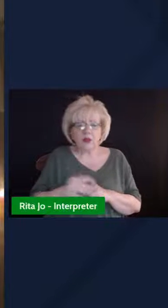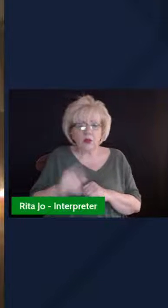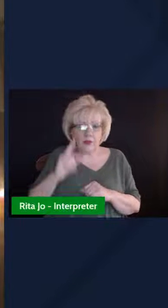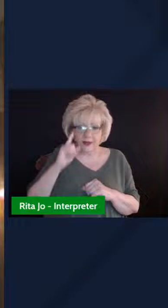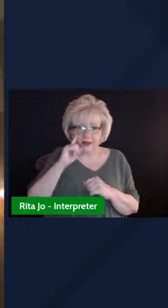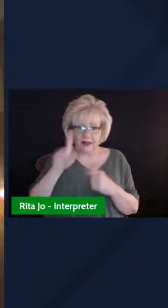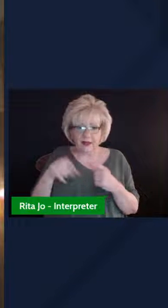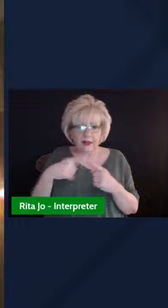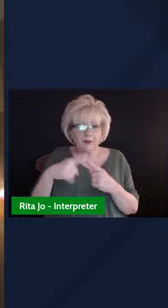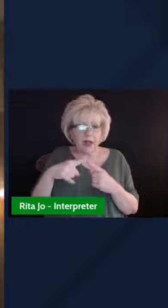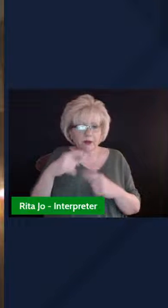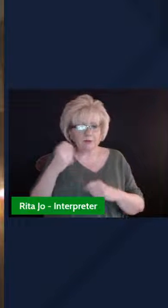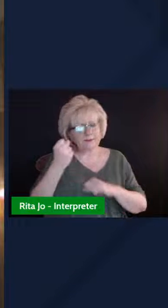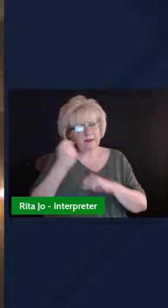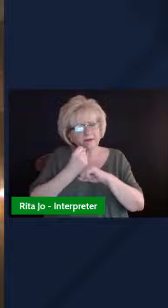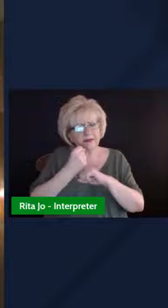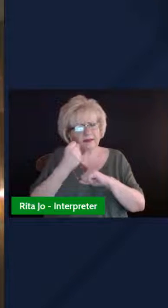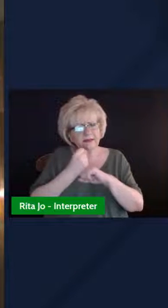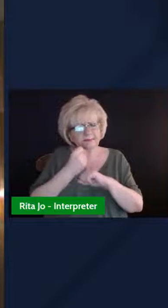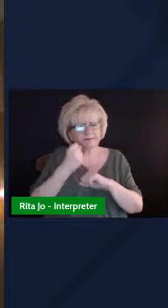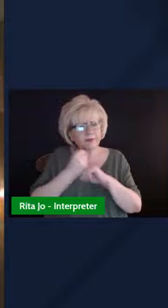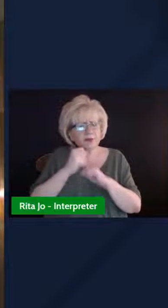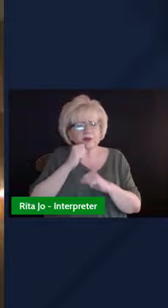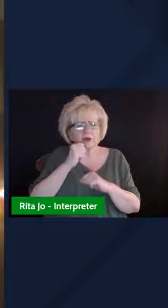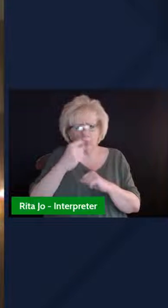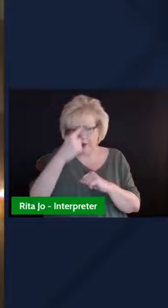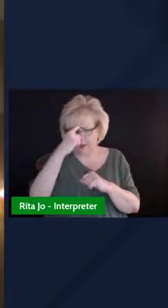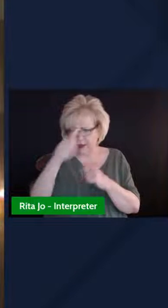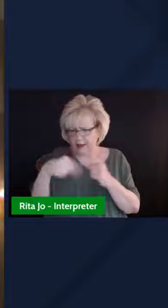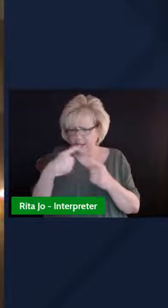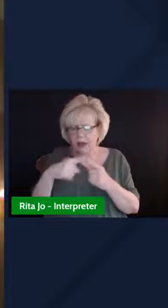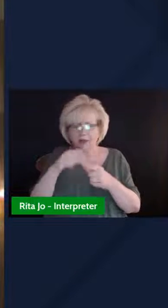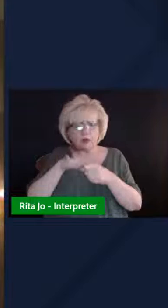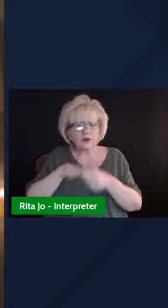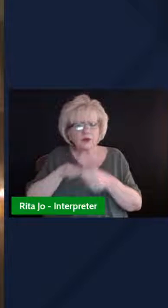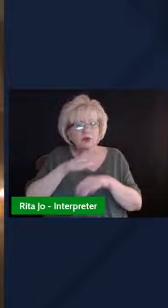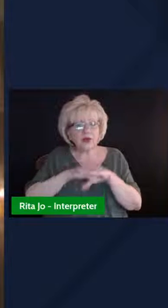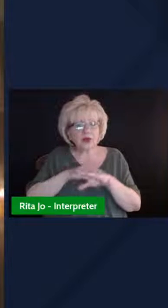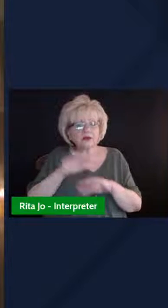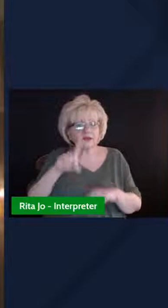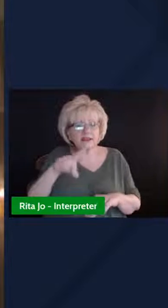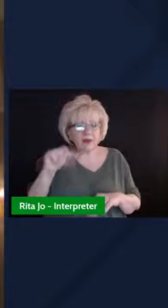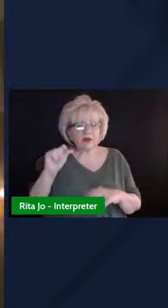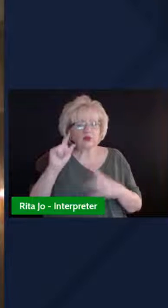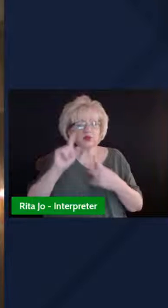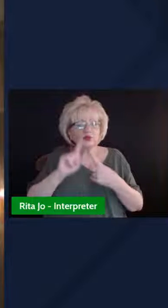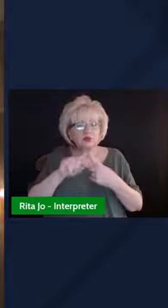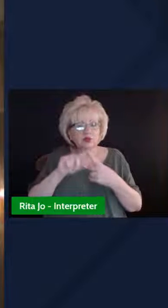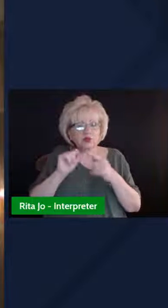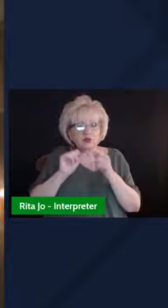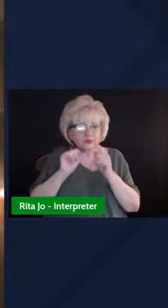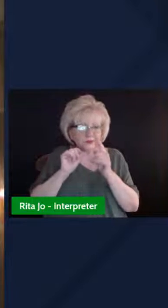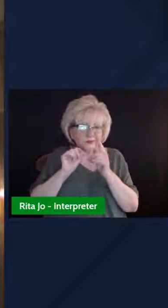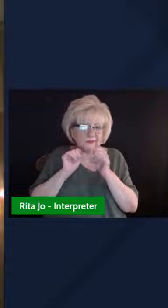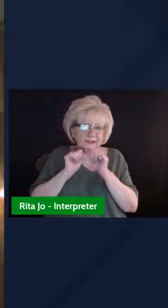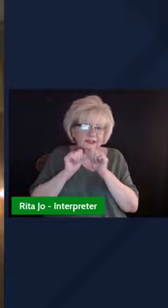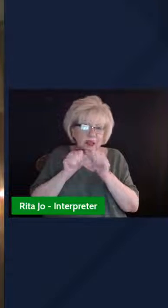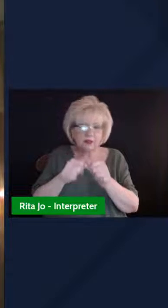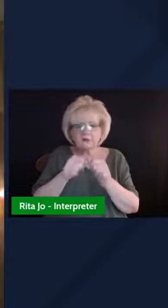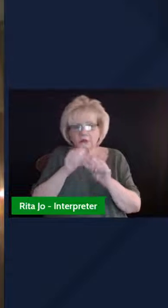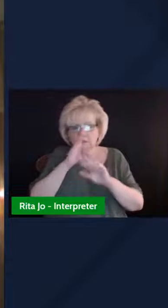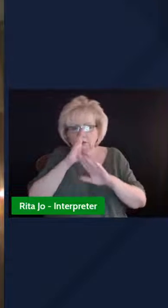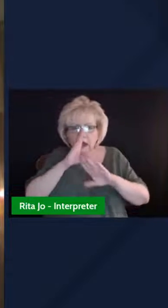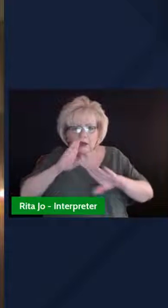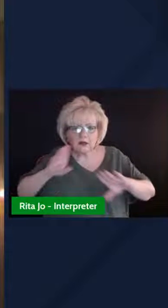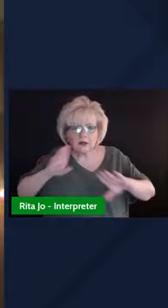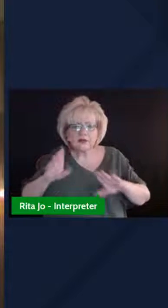fail to realize just how many pressures are on disabled people to stay silent, to stay silent on the